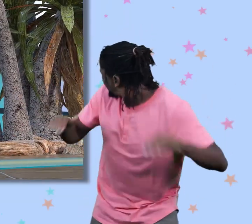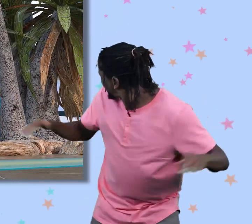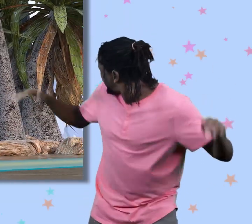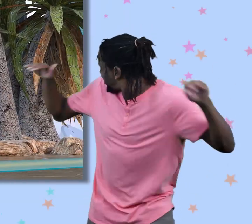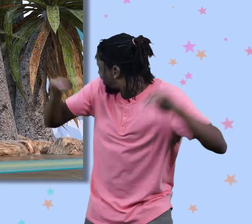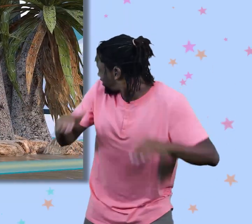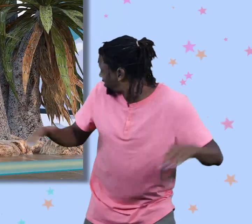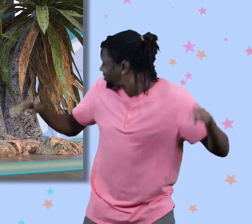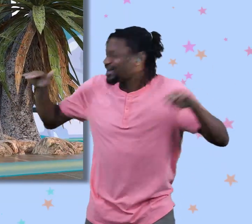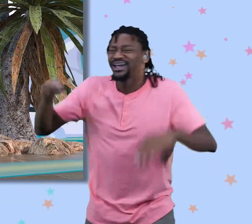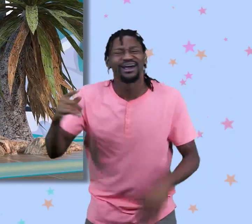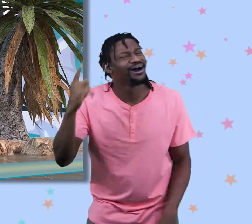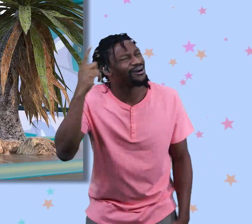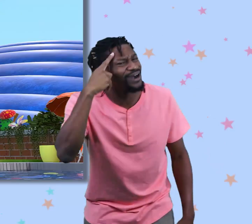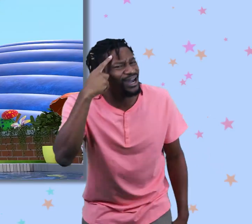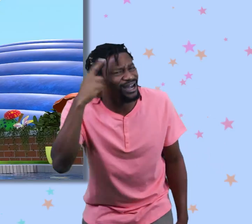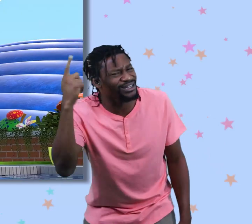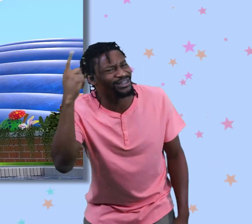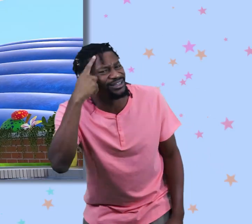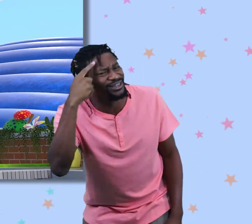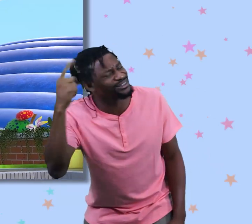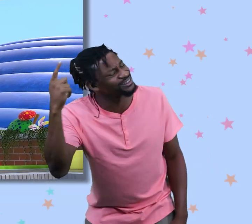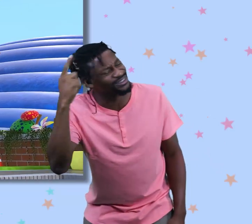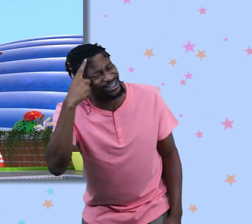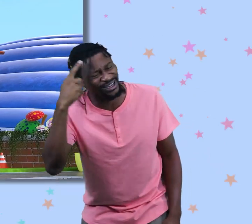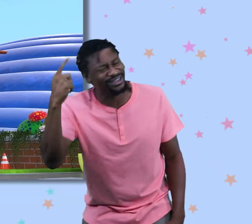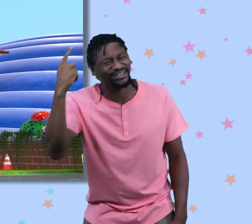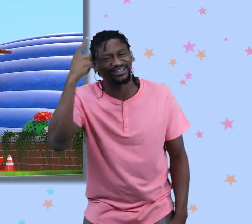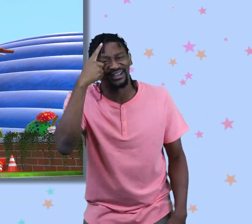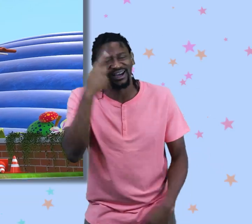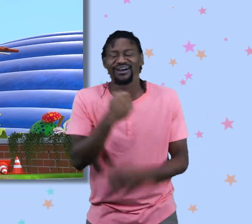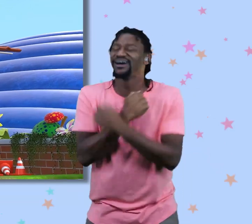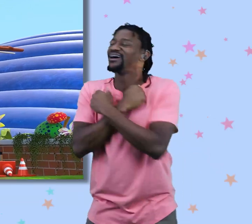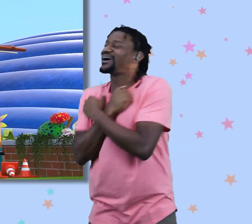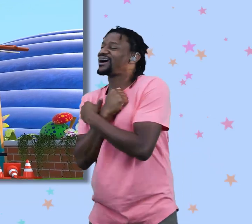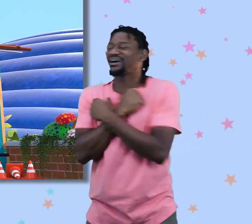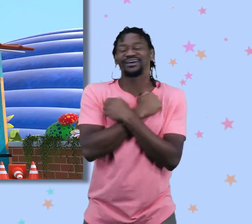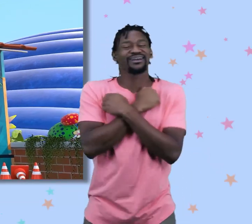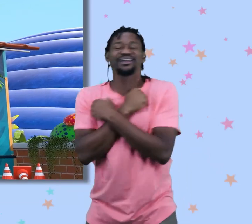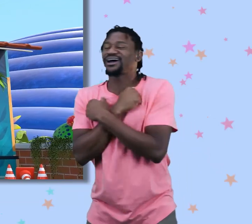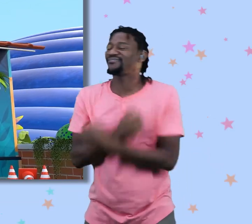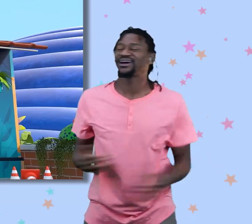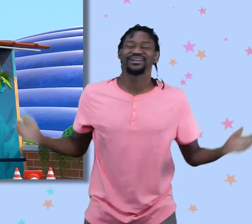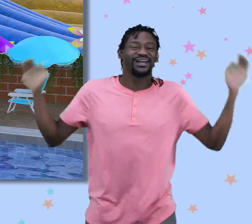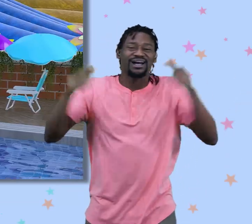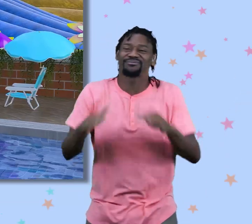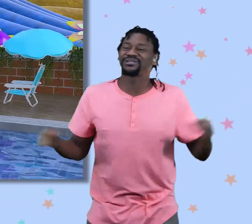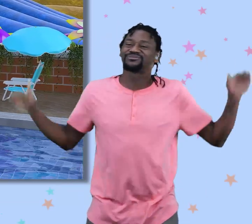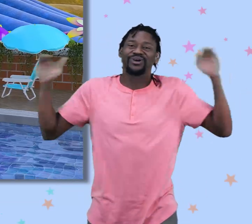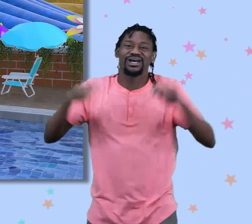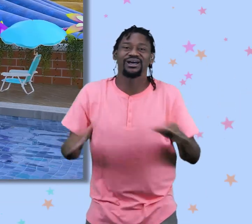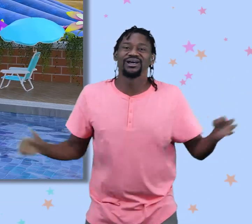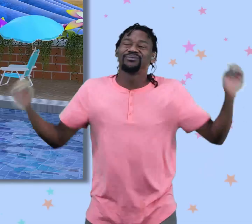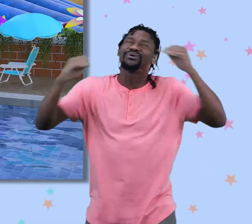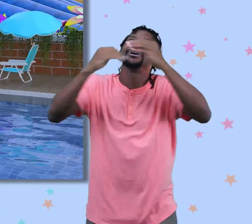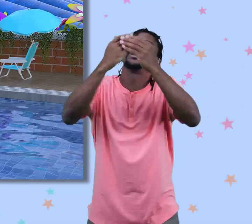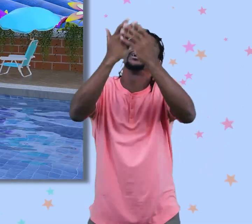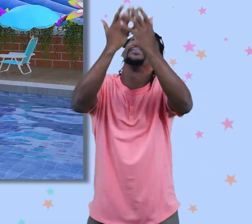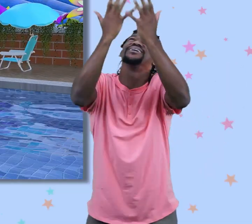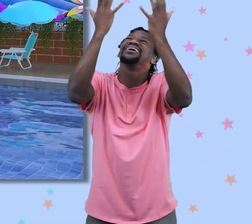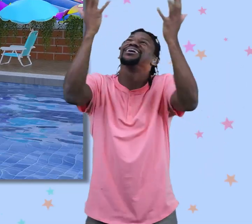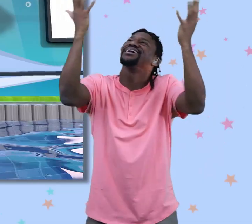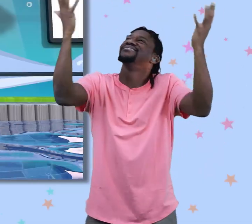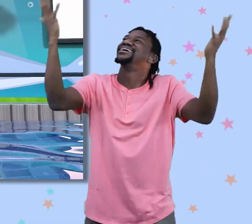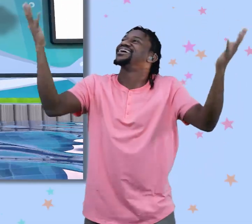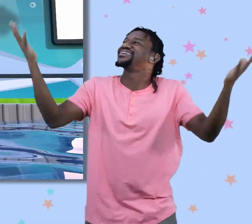us see if you can chase. Why do you think so? Because I love to swim so.